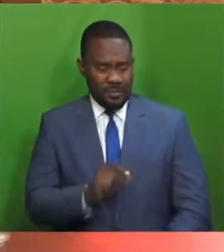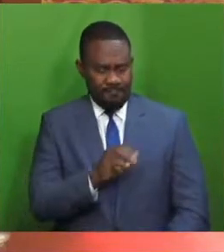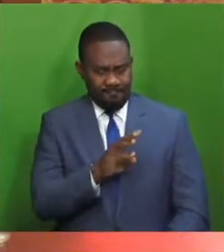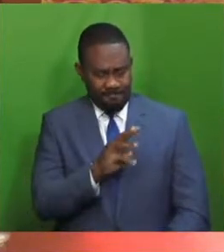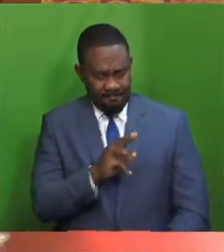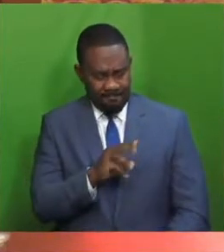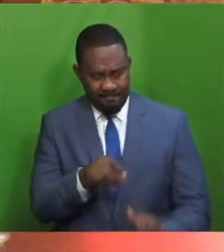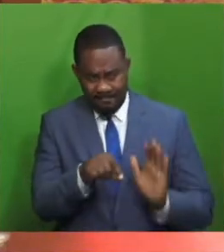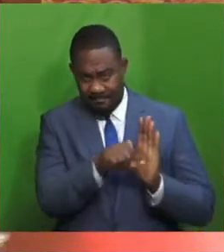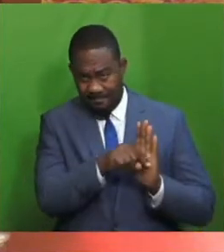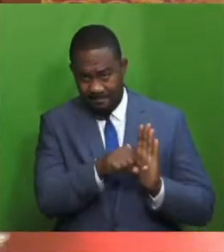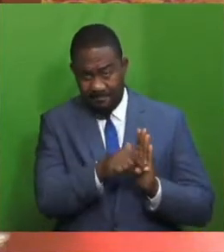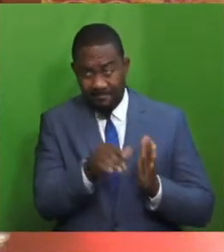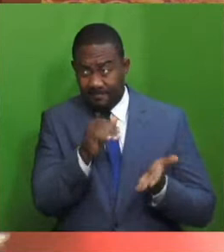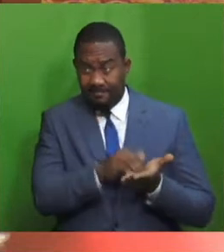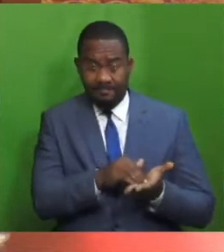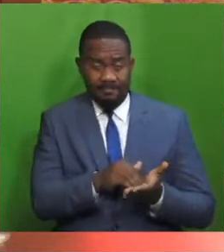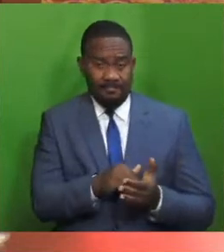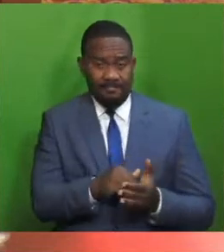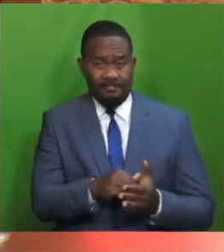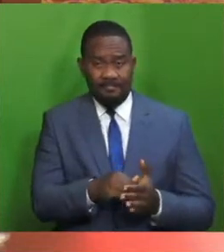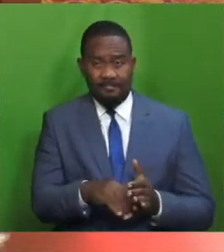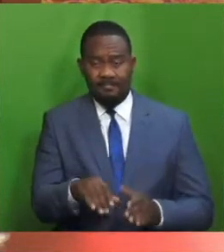it grew in the negative